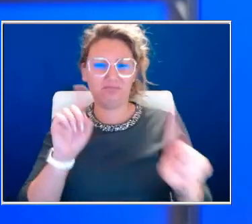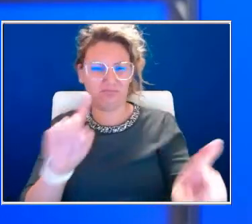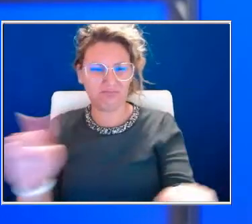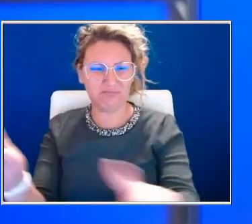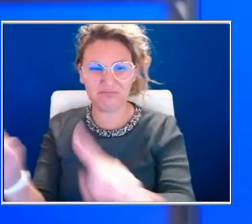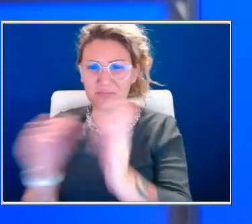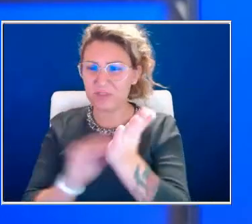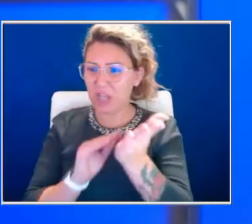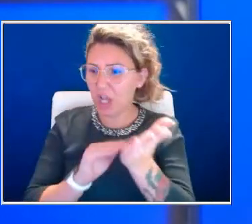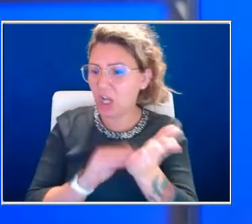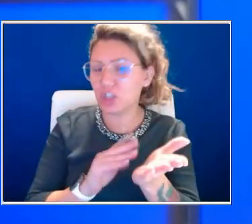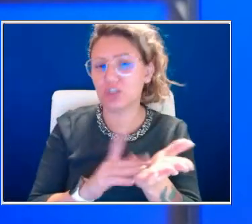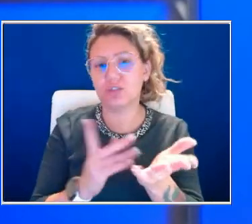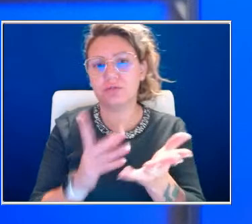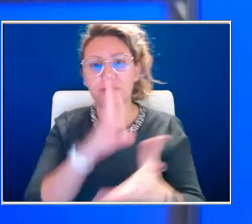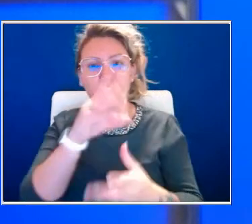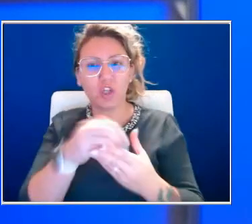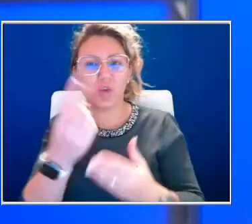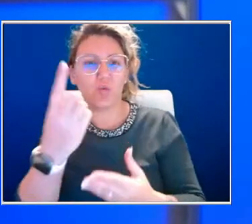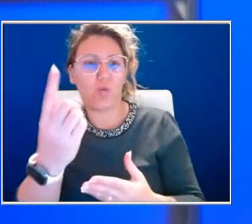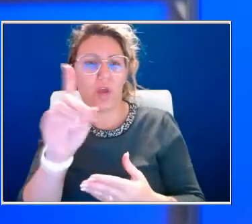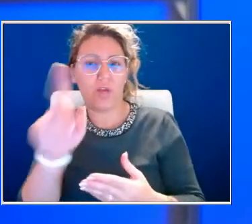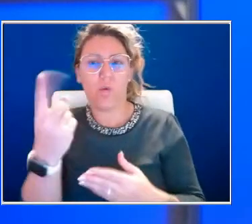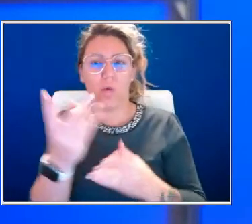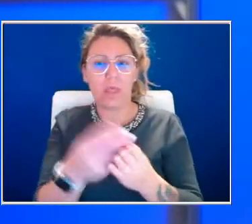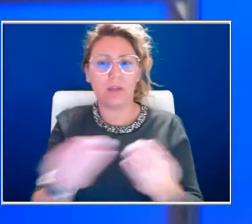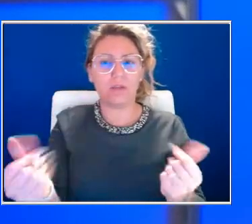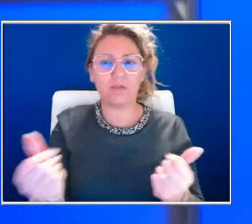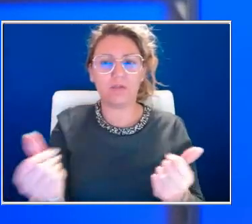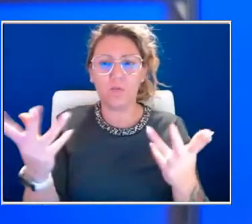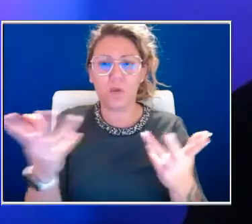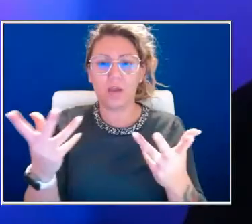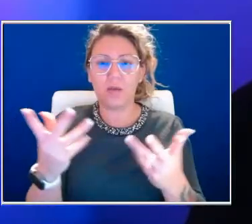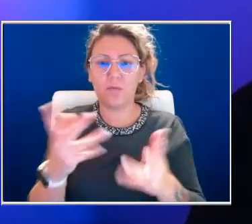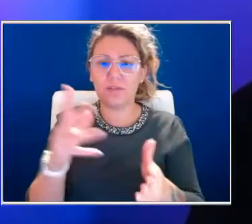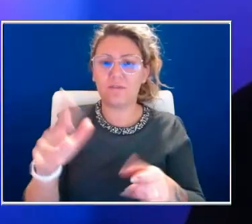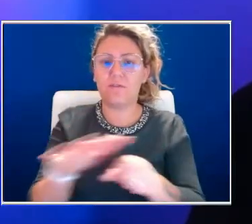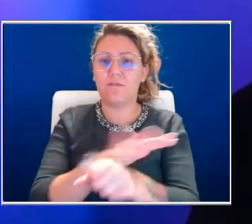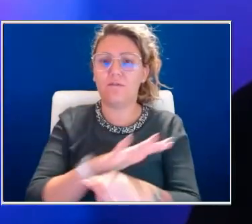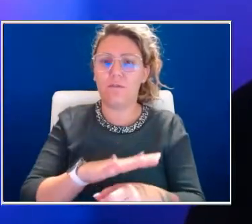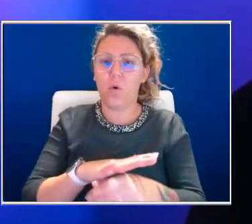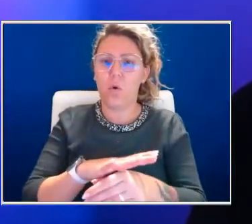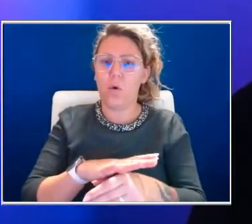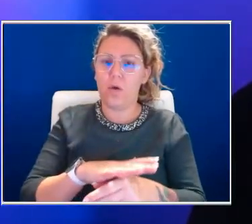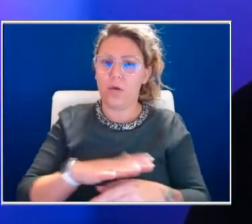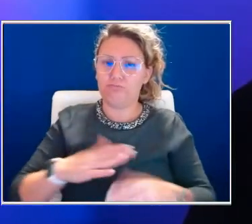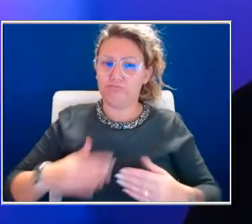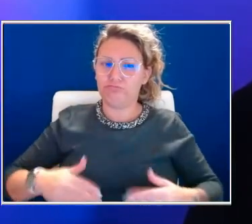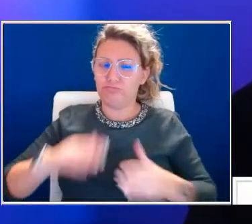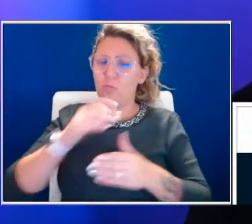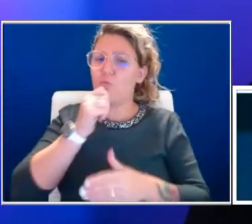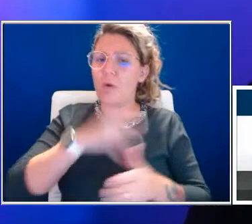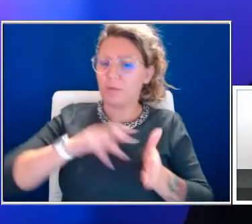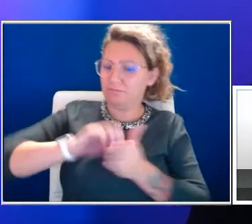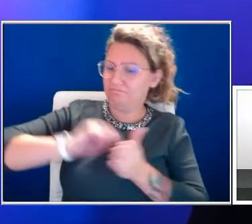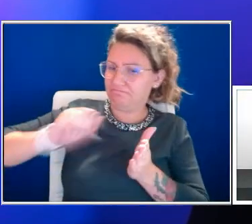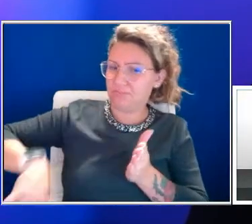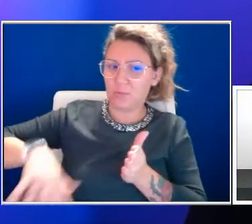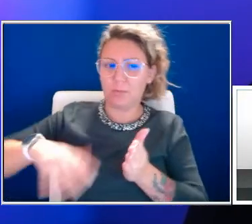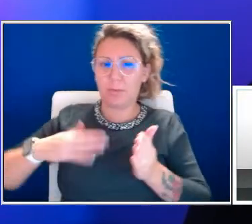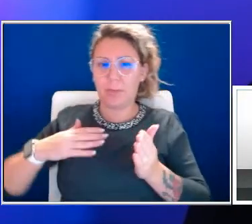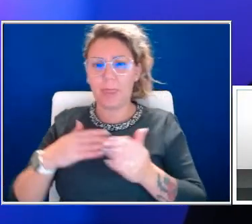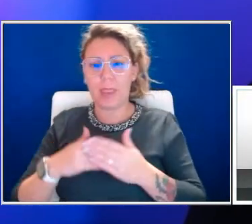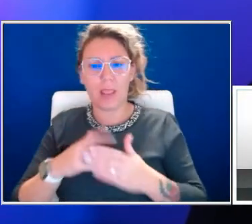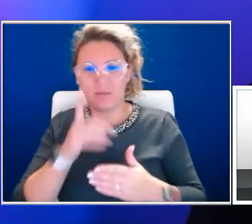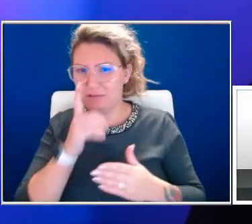including one who told her the only solution was a hysterectomy. I was not willing to accept that